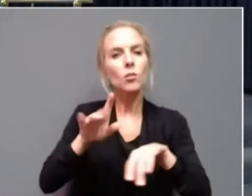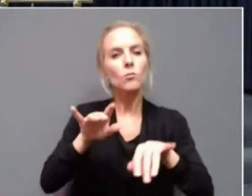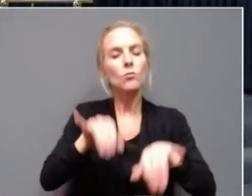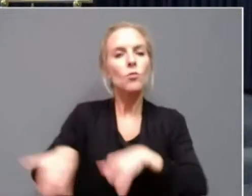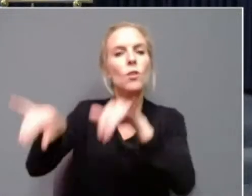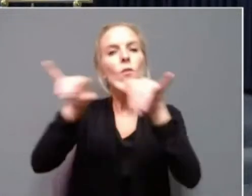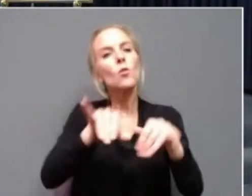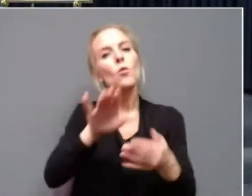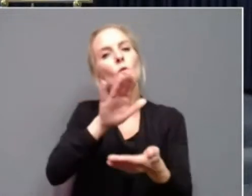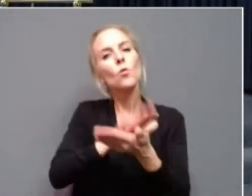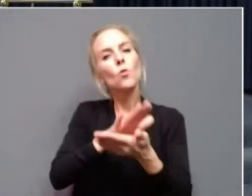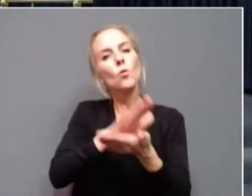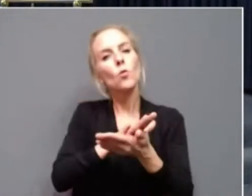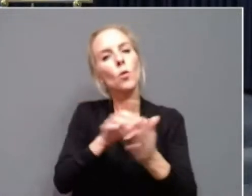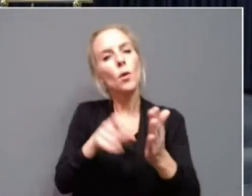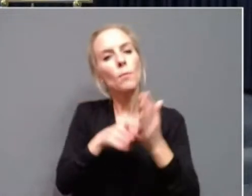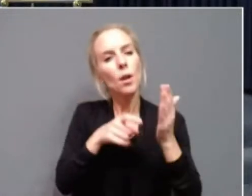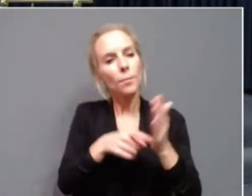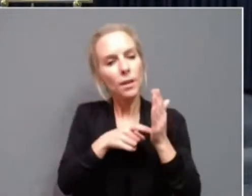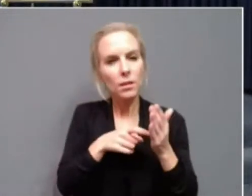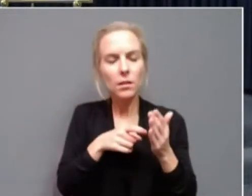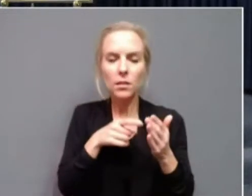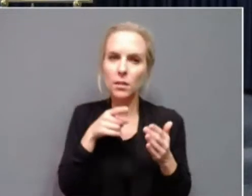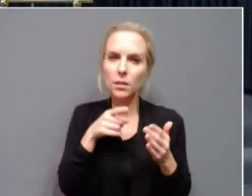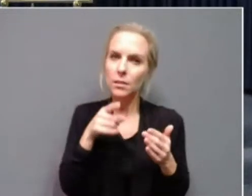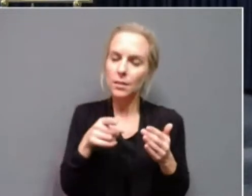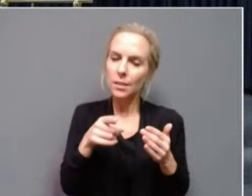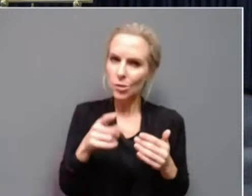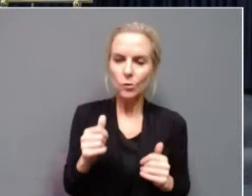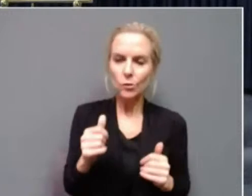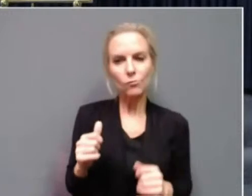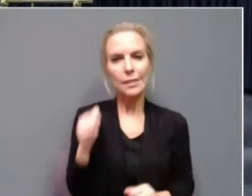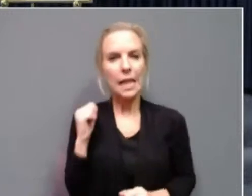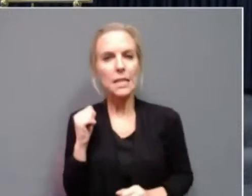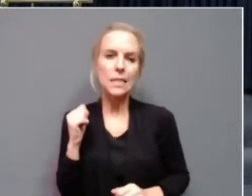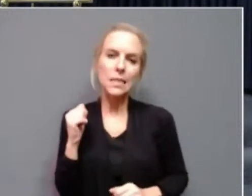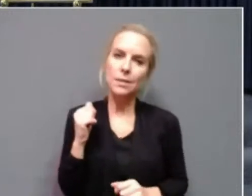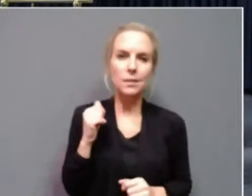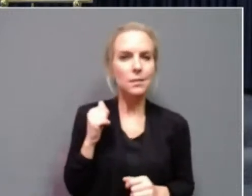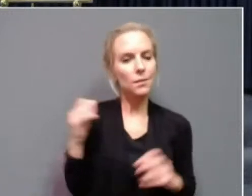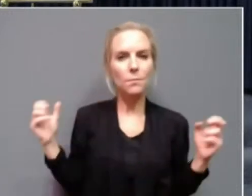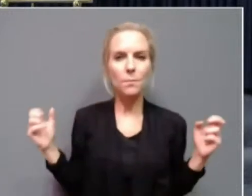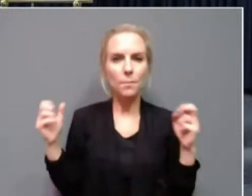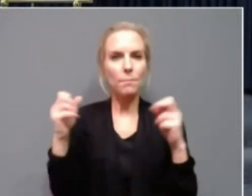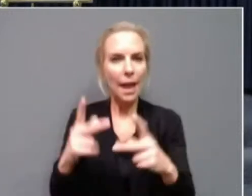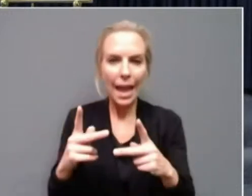have suggested, and were you reluctant to get back into this pandemic mode?